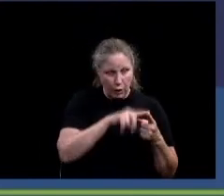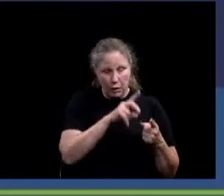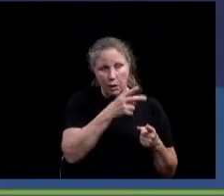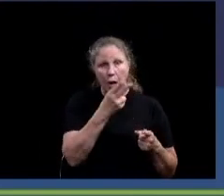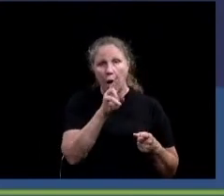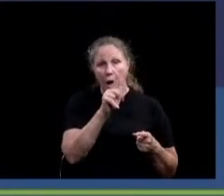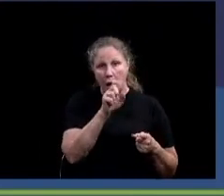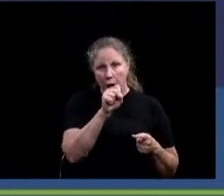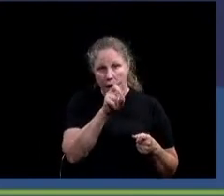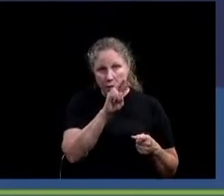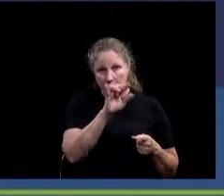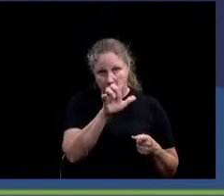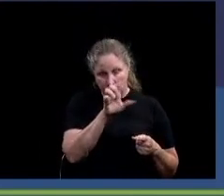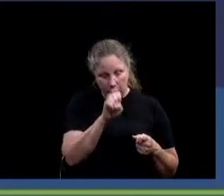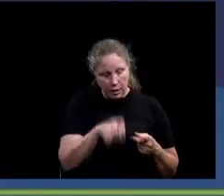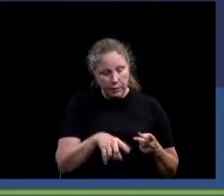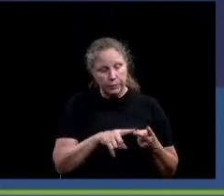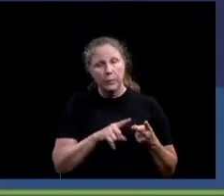University in Stephenville,